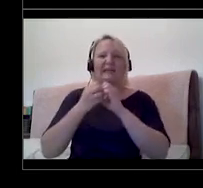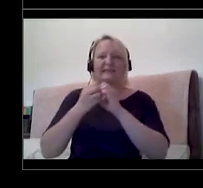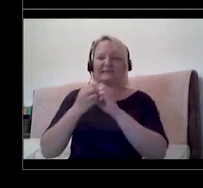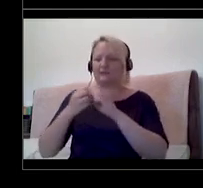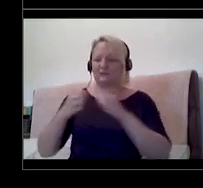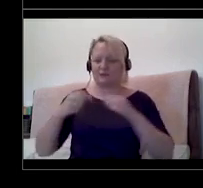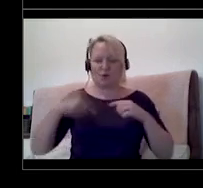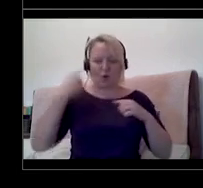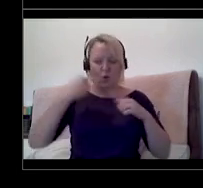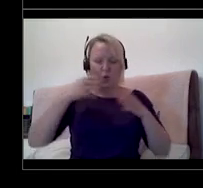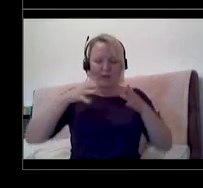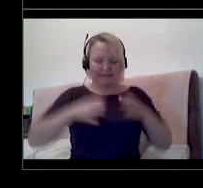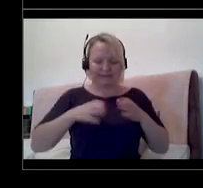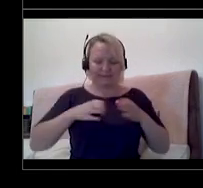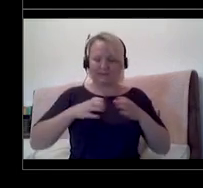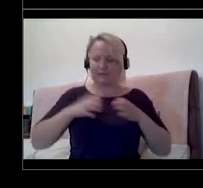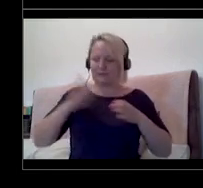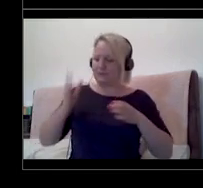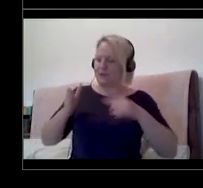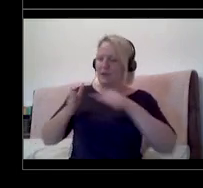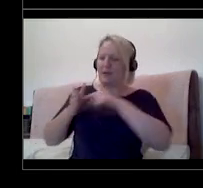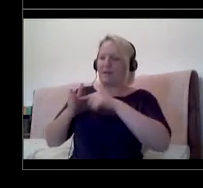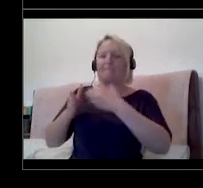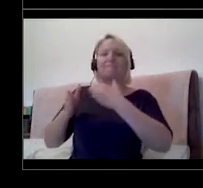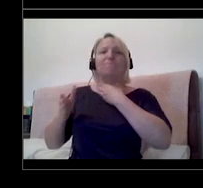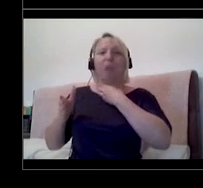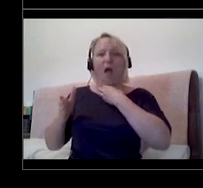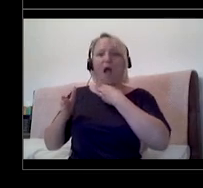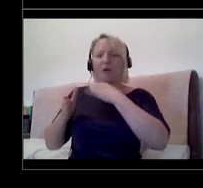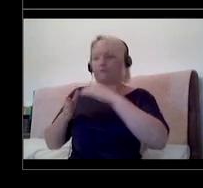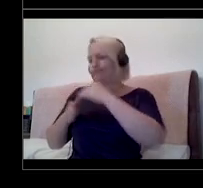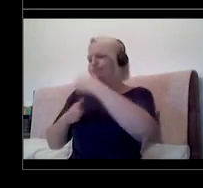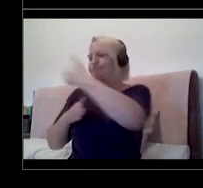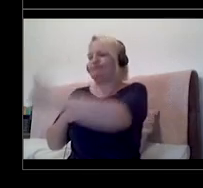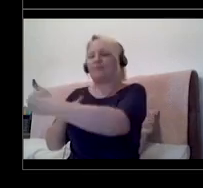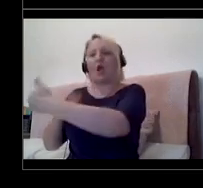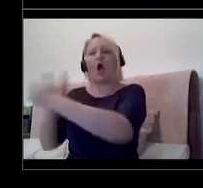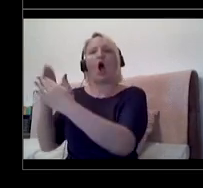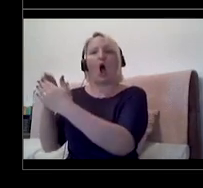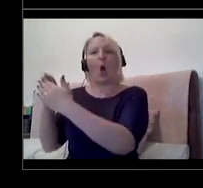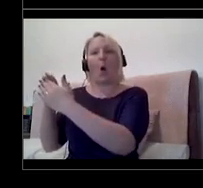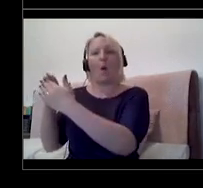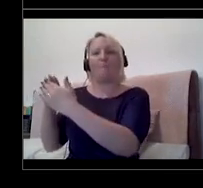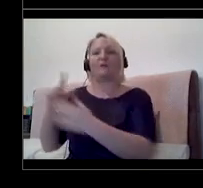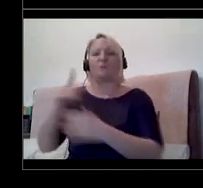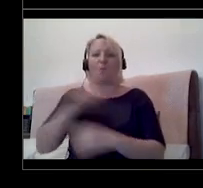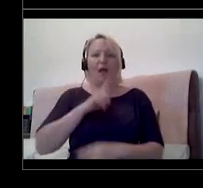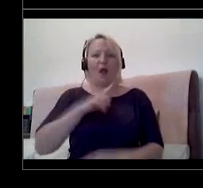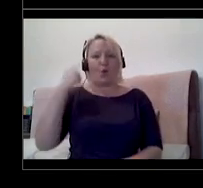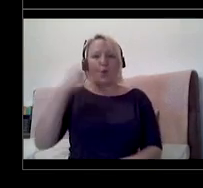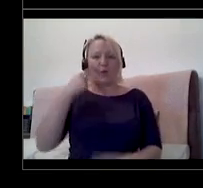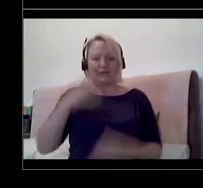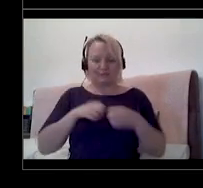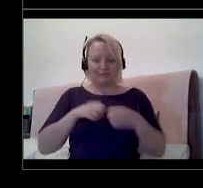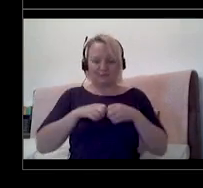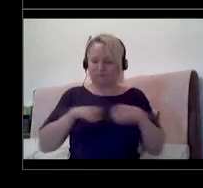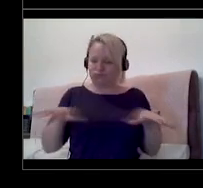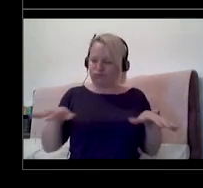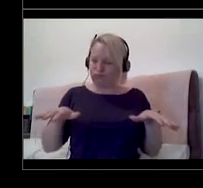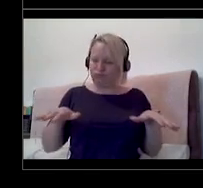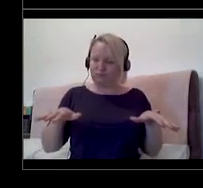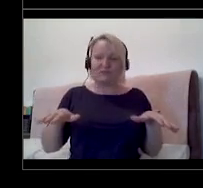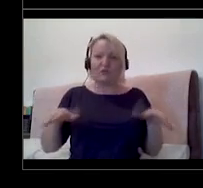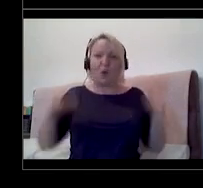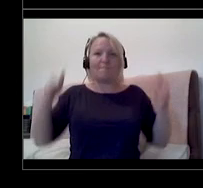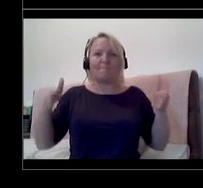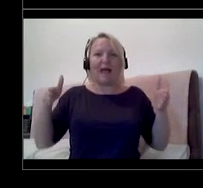road and the homes. And the way that noise travels means that the barrier needs to be placed at a certain